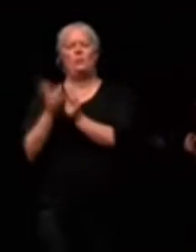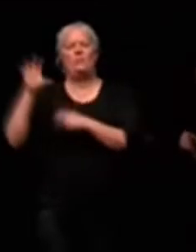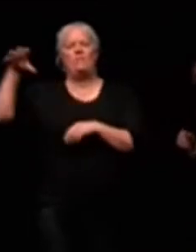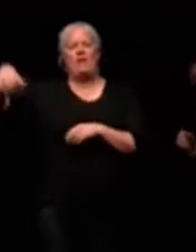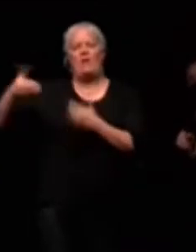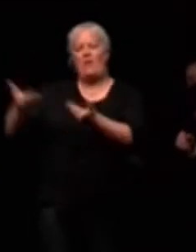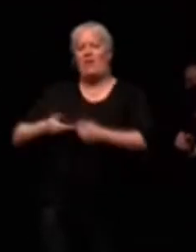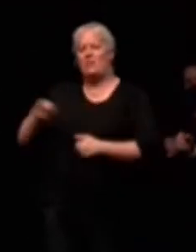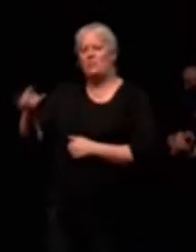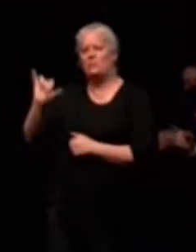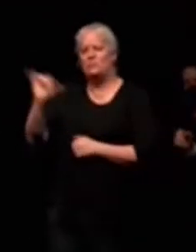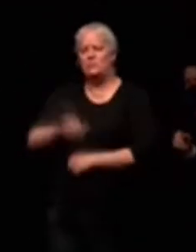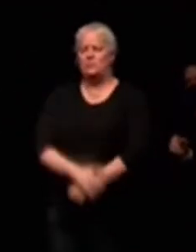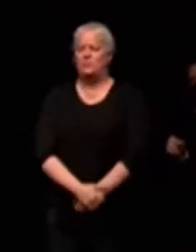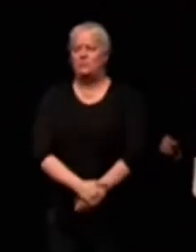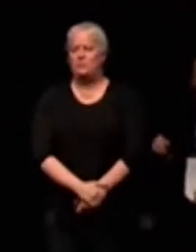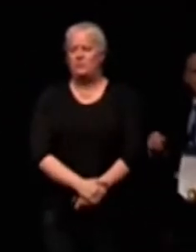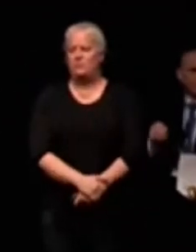Look.